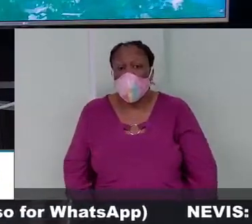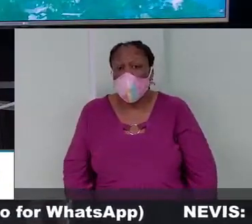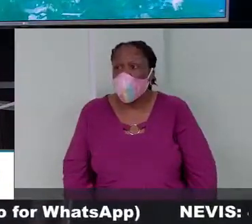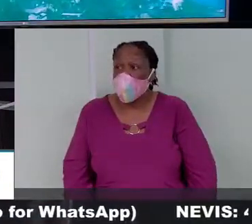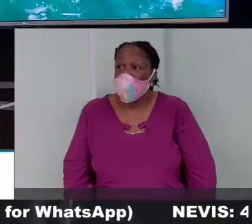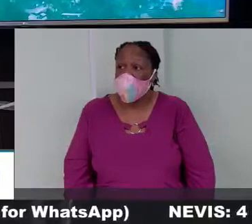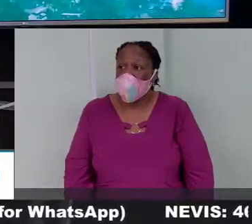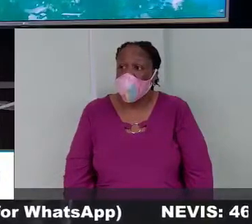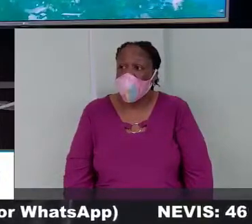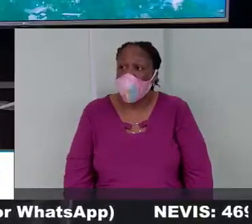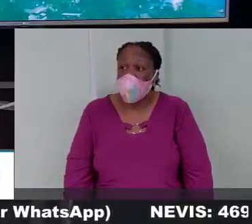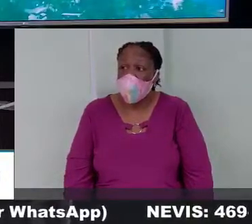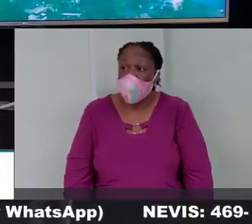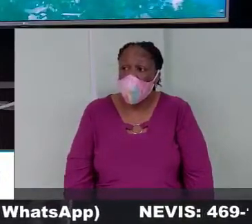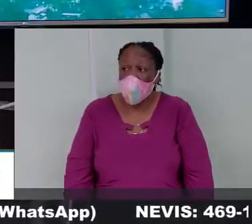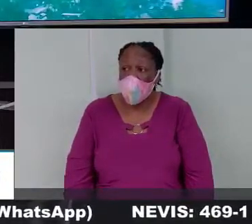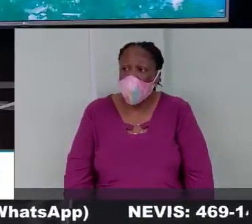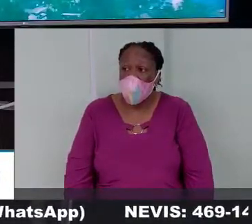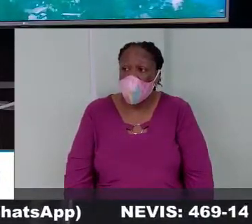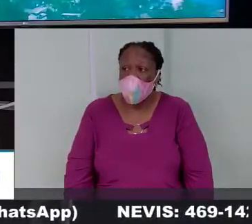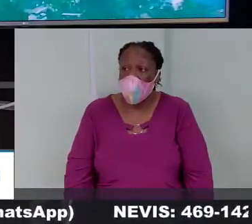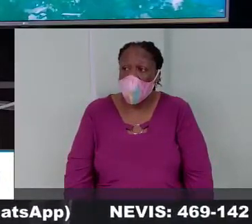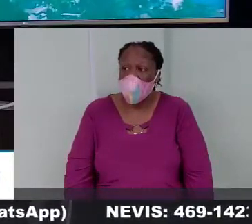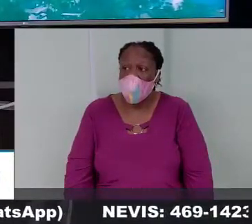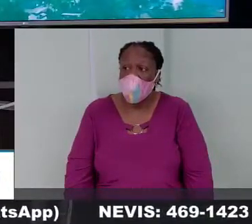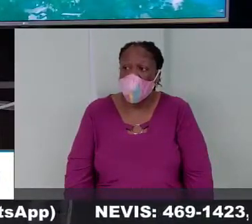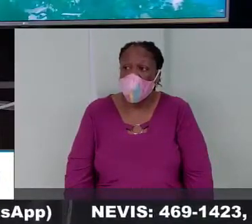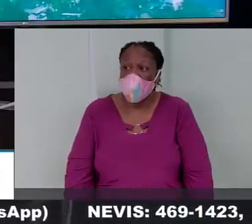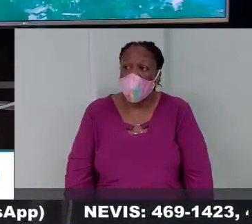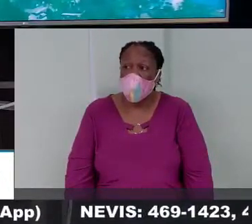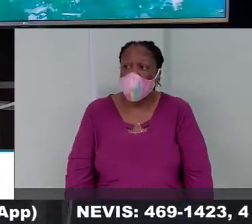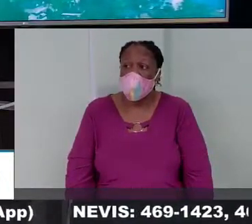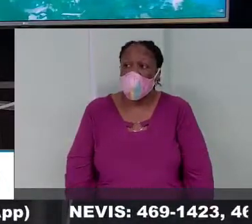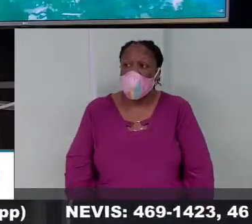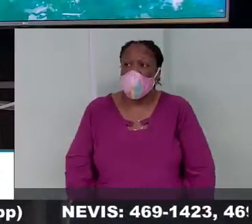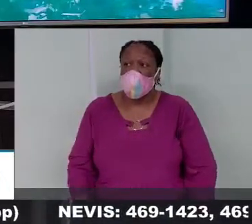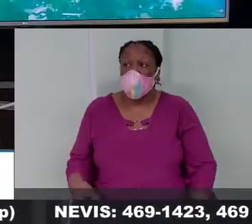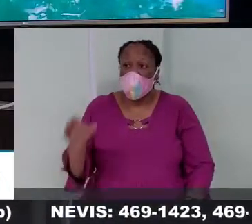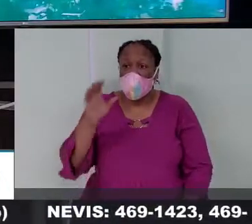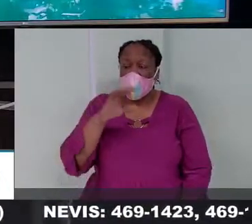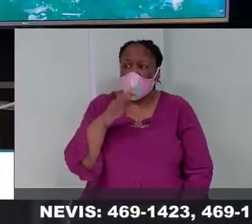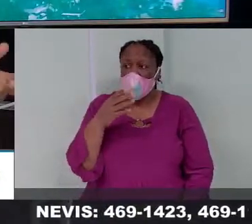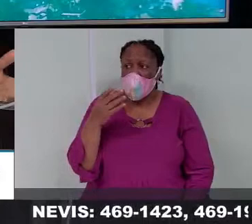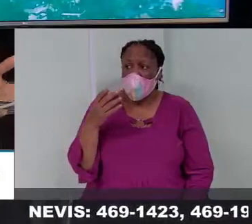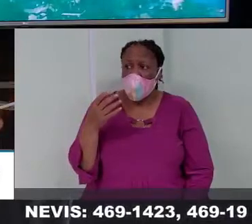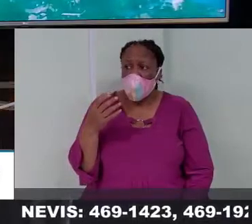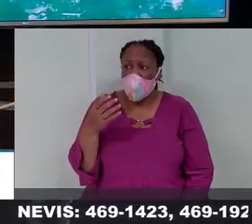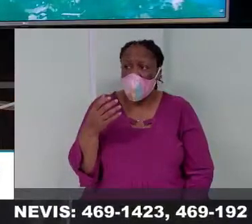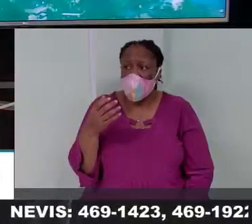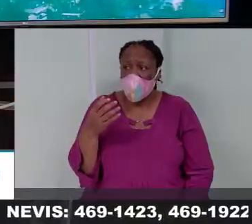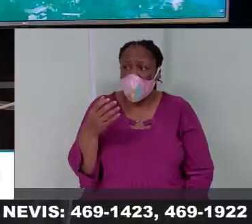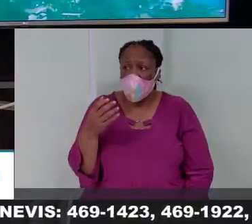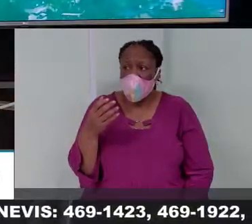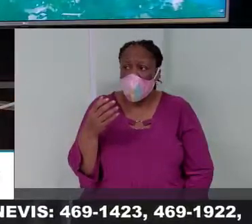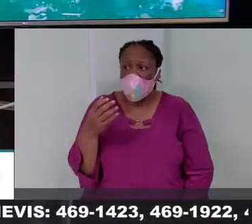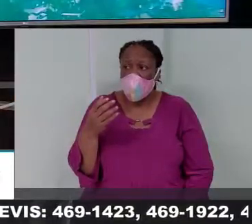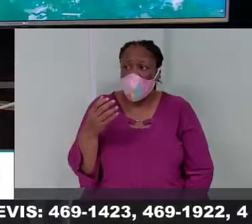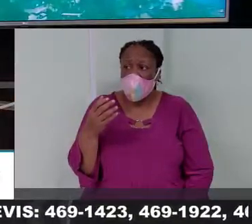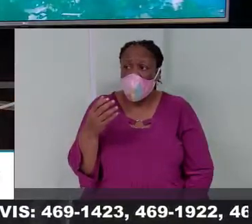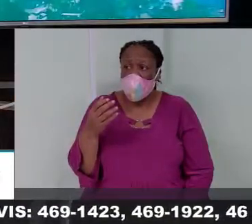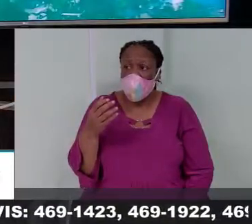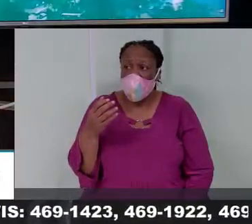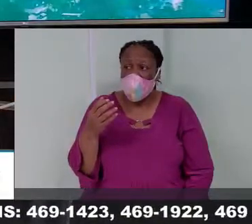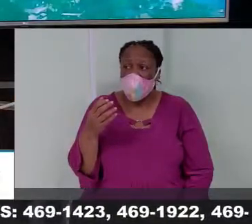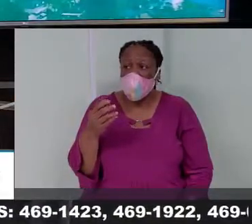When I hear people speak about being concerned about the spread of the new variant, I ask them where they were from